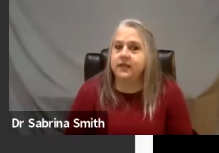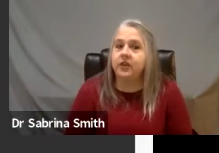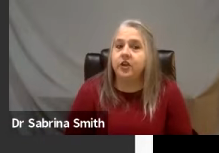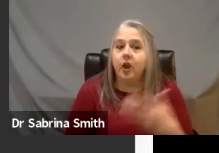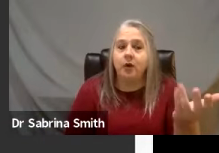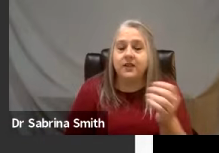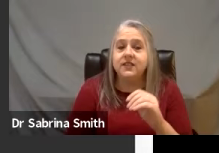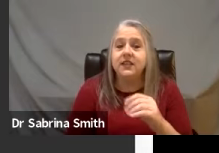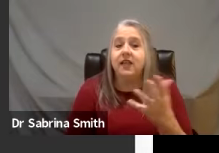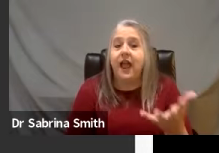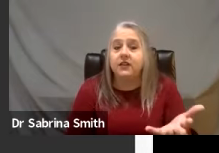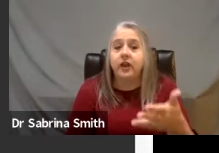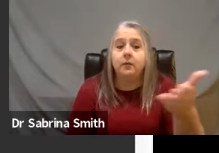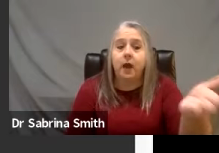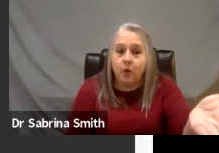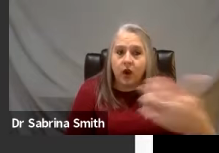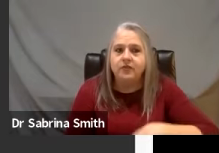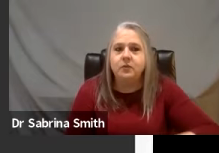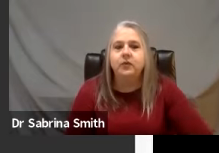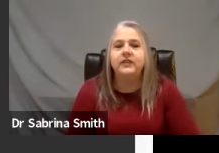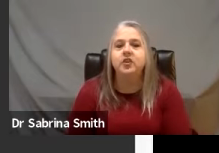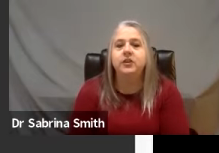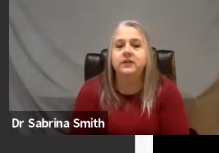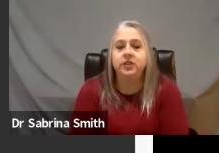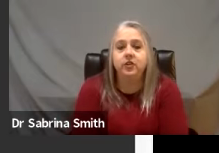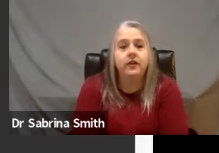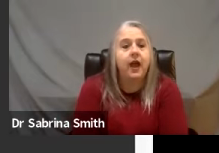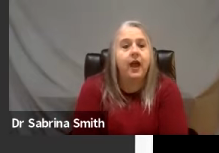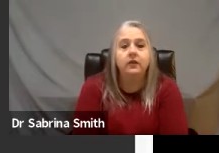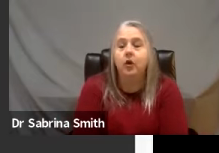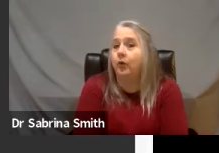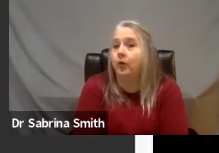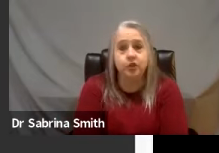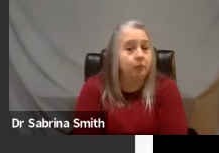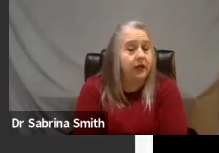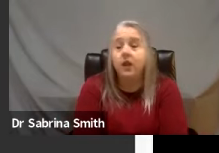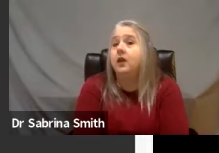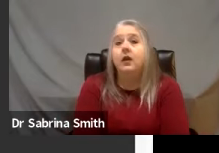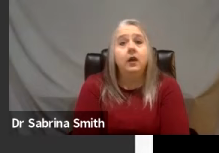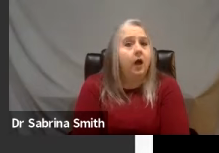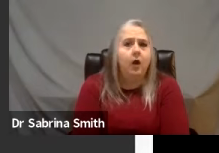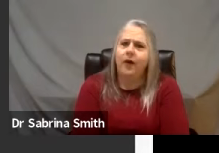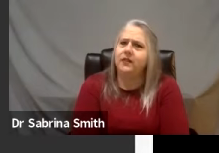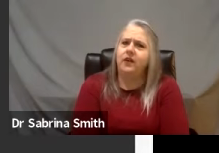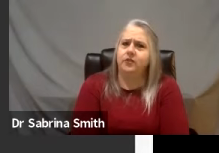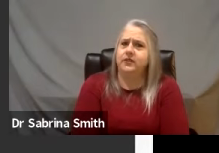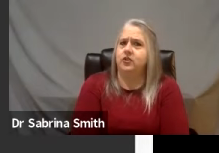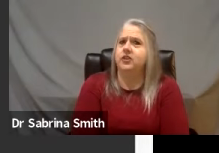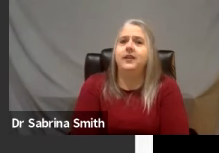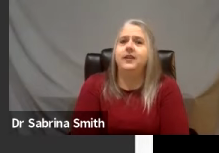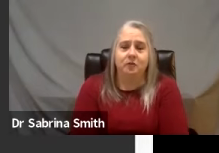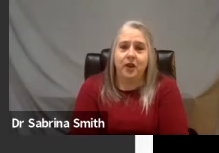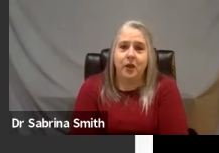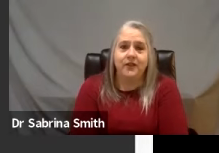Oh, see, there you go. Processing lagged. Okay, I'm more comfortable with researching material, not cold interpreting. Oh, I love to